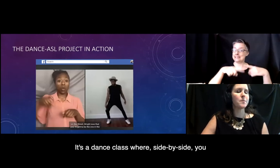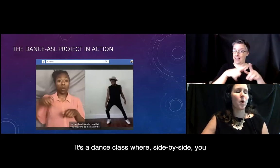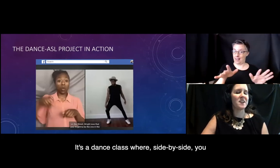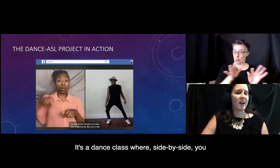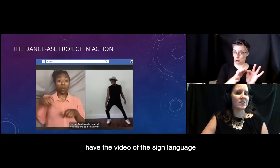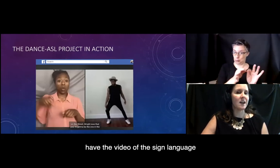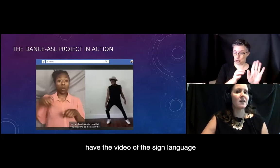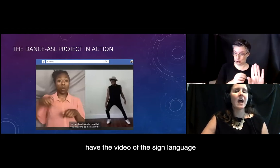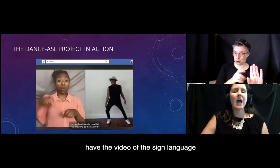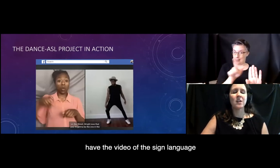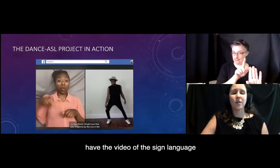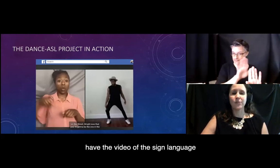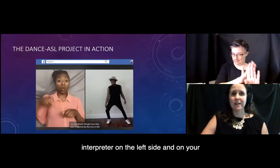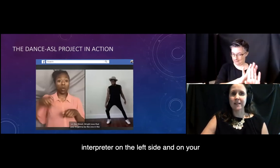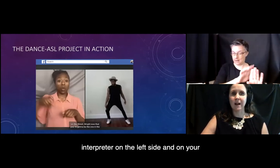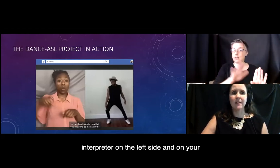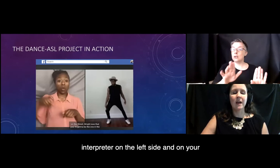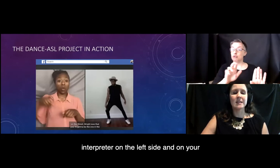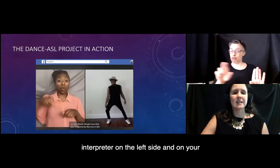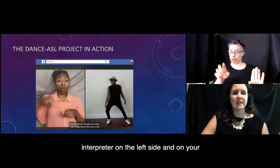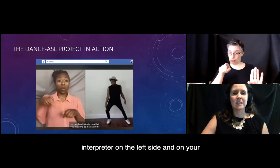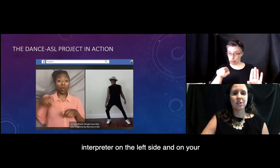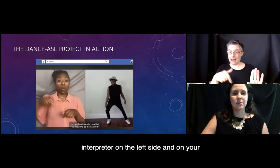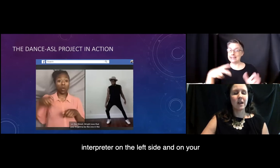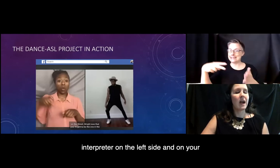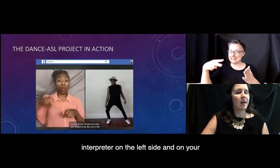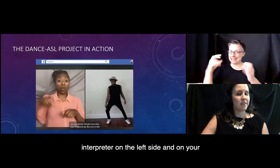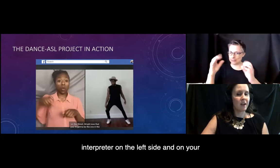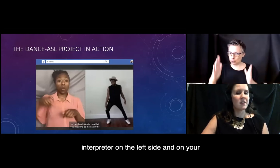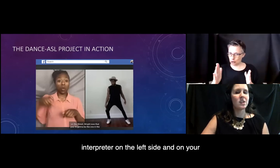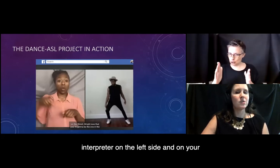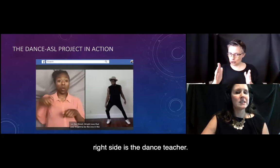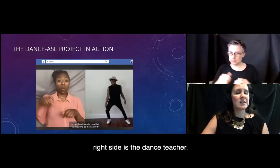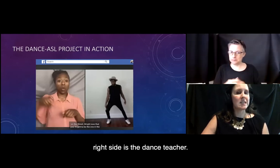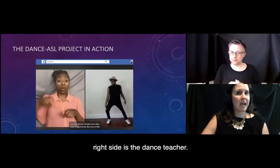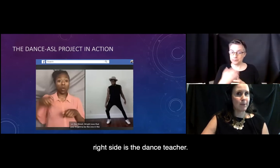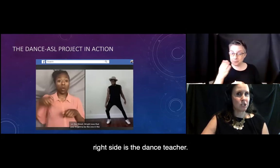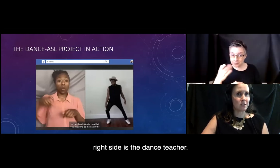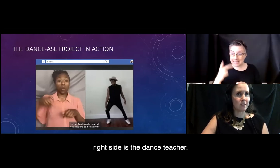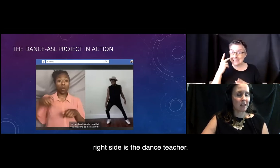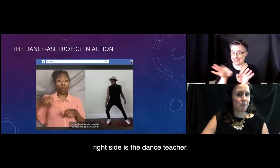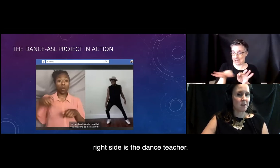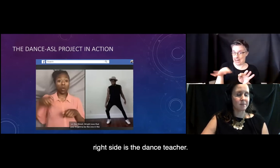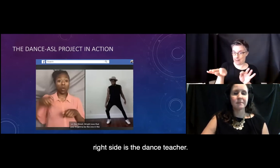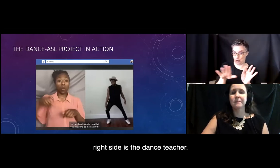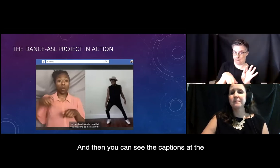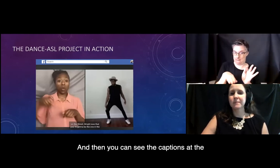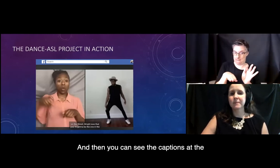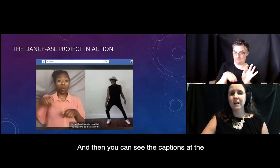interpreter on the left side, and on the right side is the dance teacher. And then you can see the captions at the